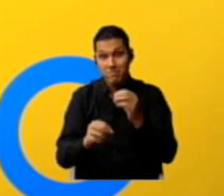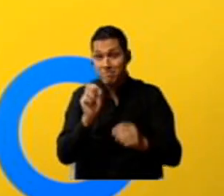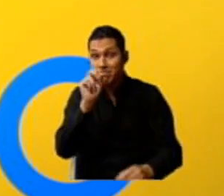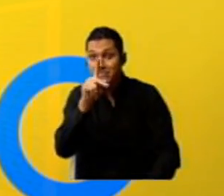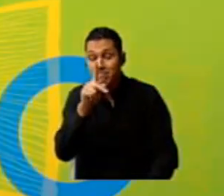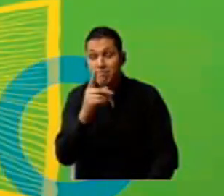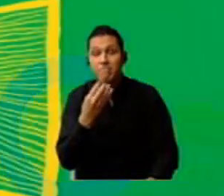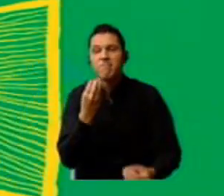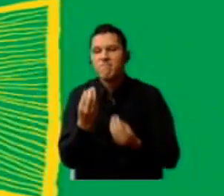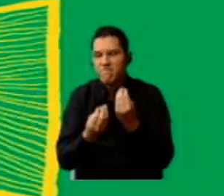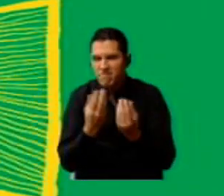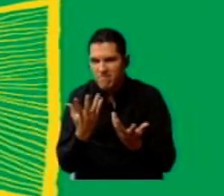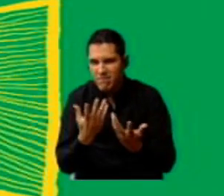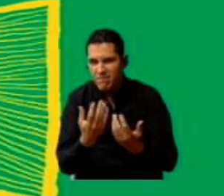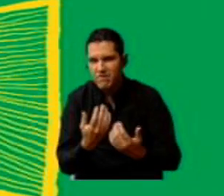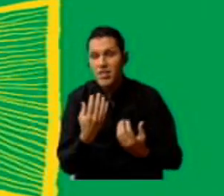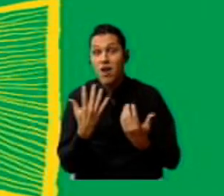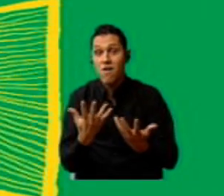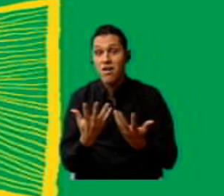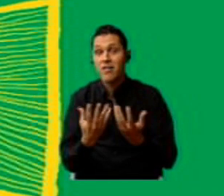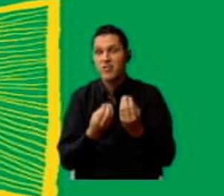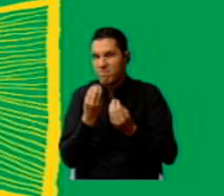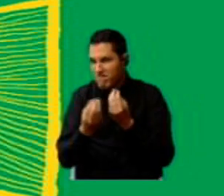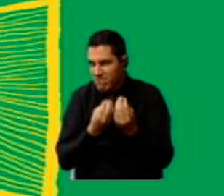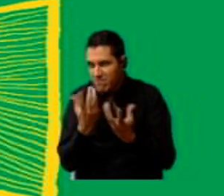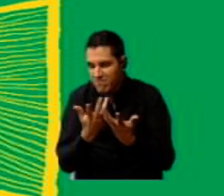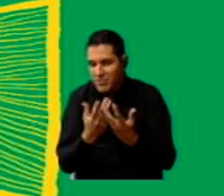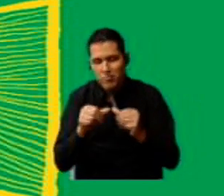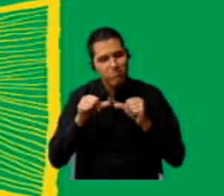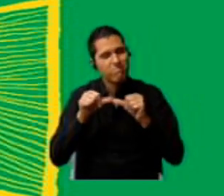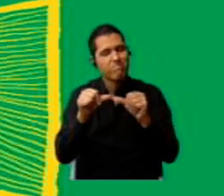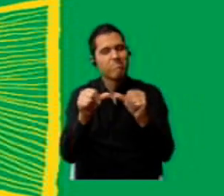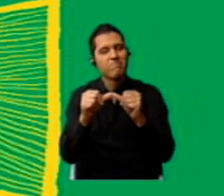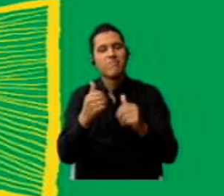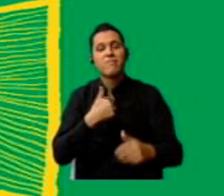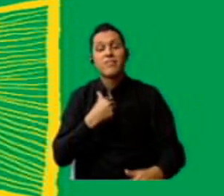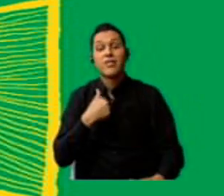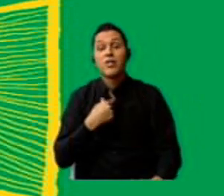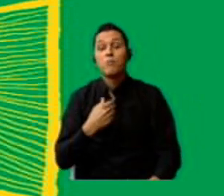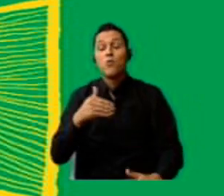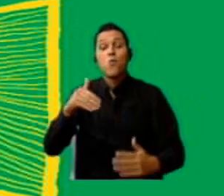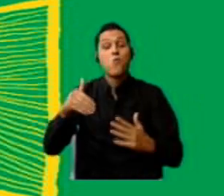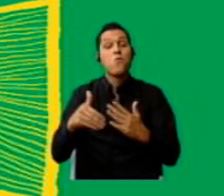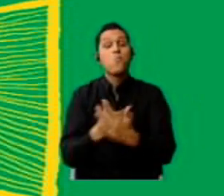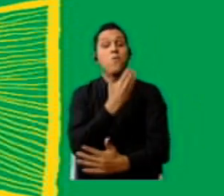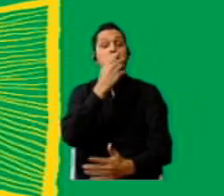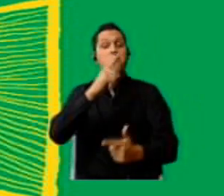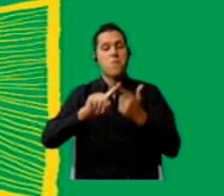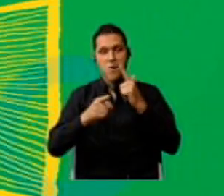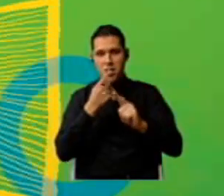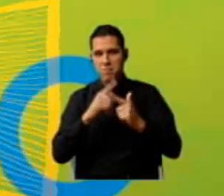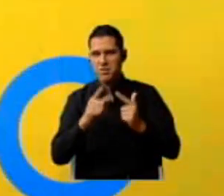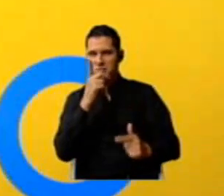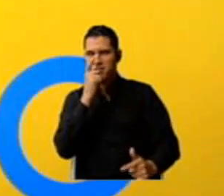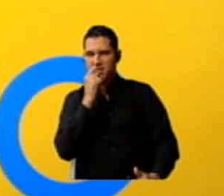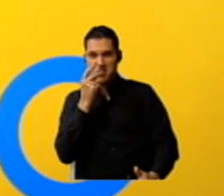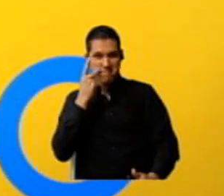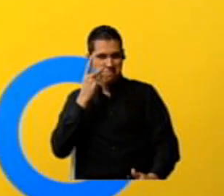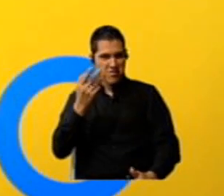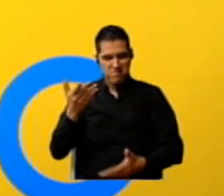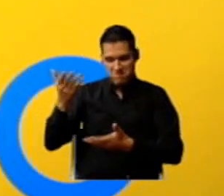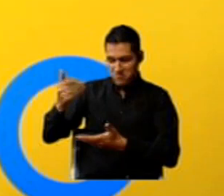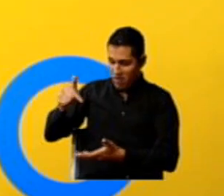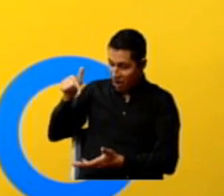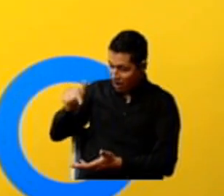Now, okay, we are going to continue and we have a new friend. We have a new friend. Okay, what's